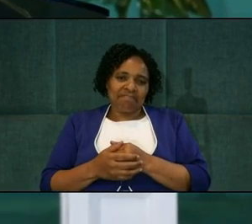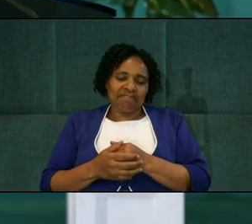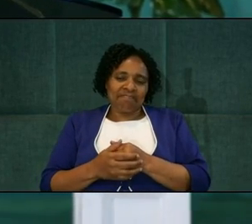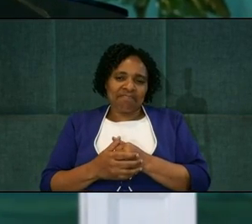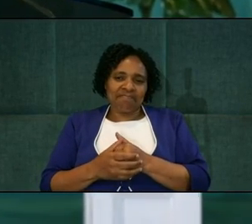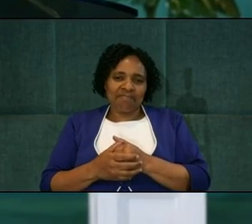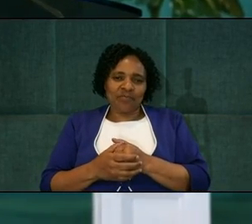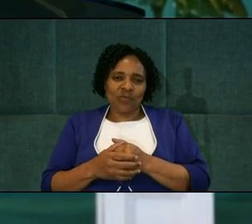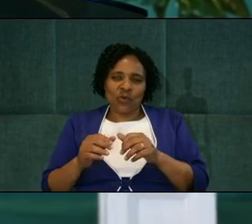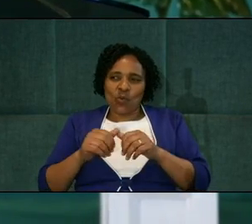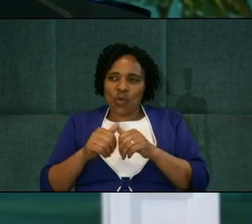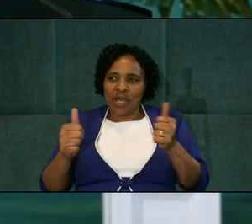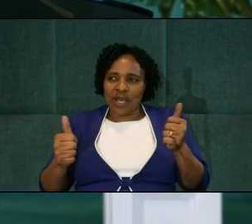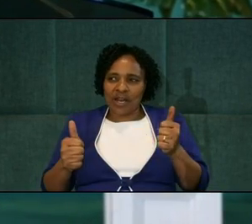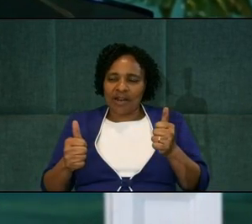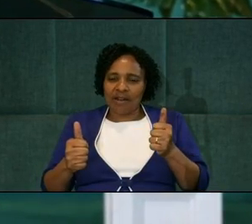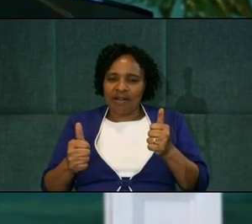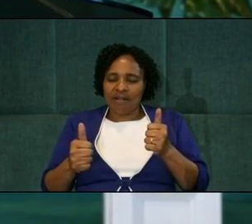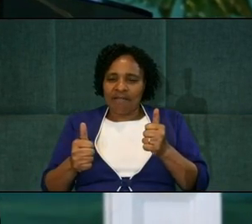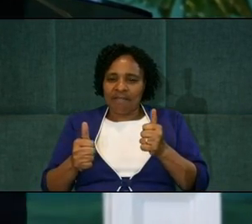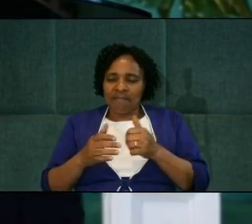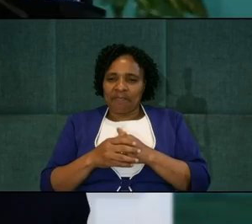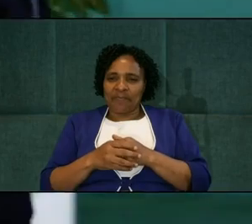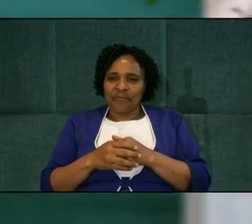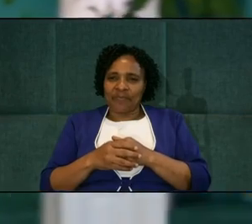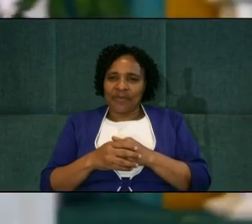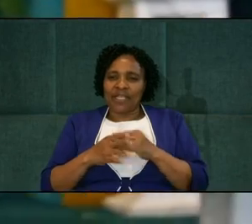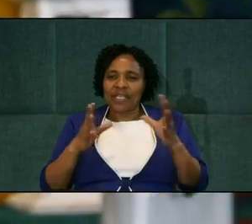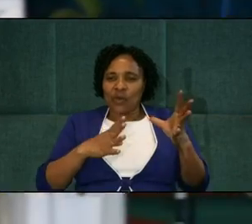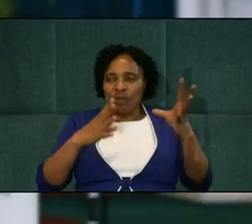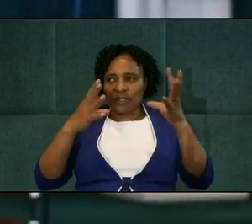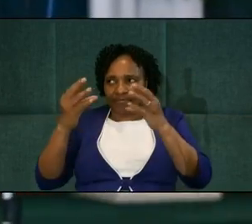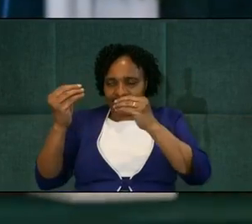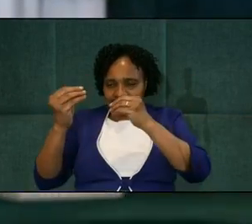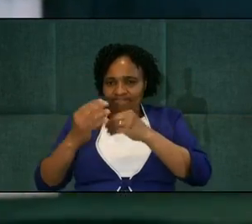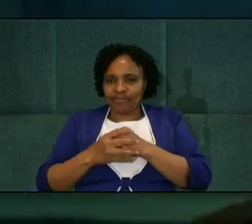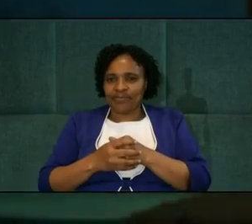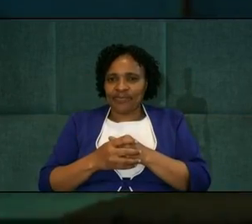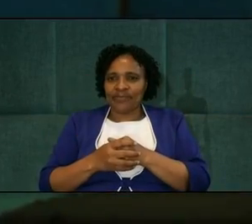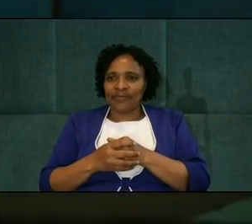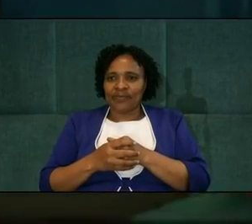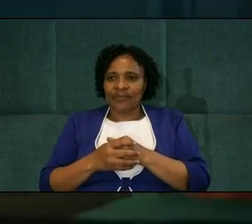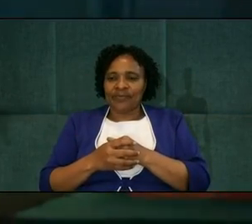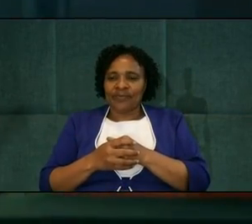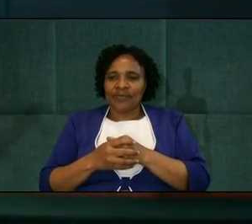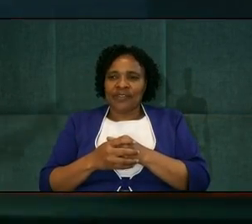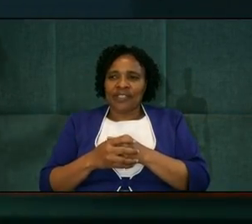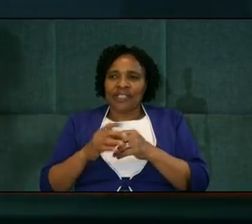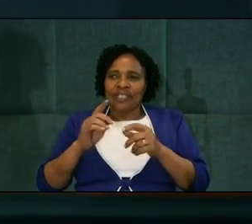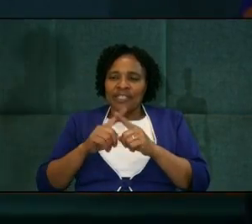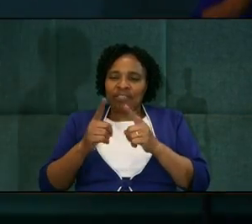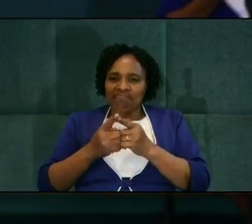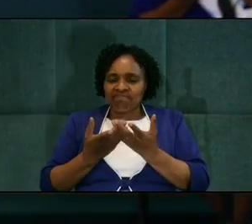Well, some of you know the story. They went over and they searched the land